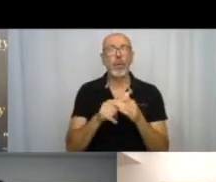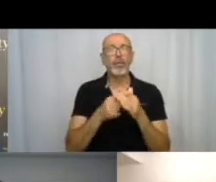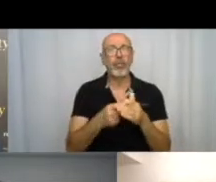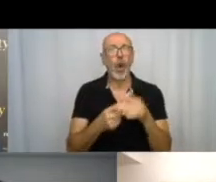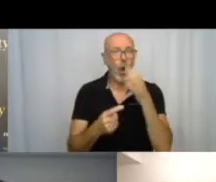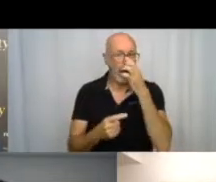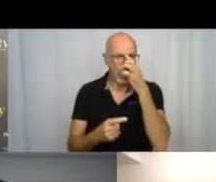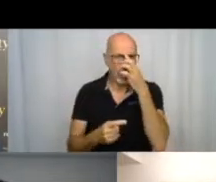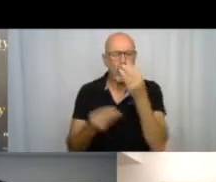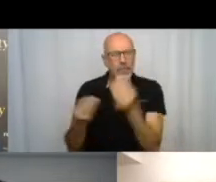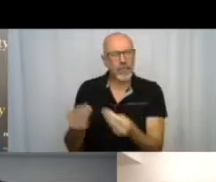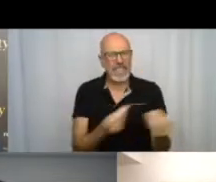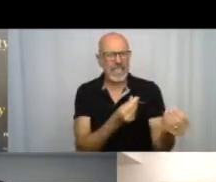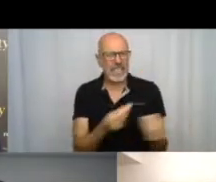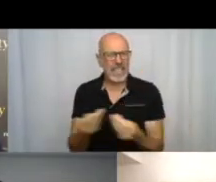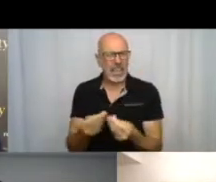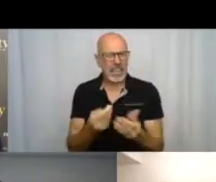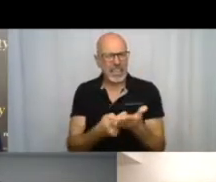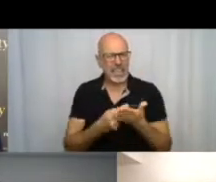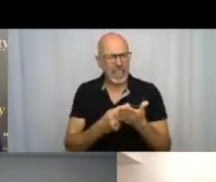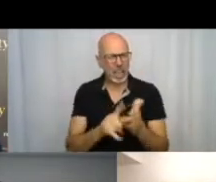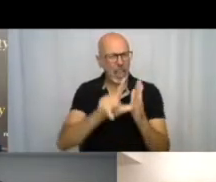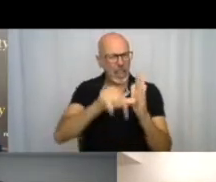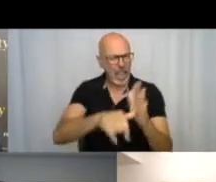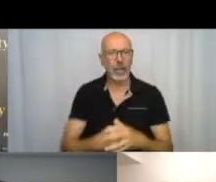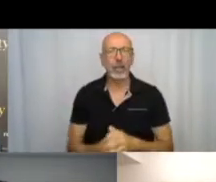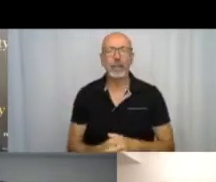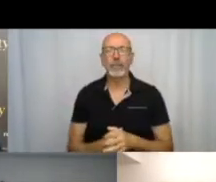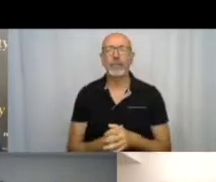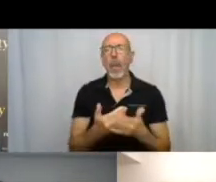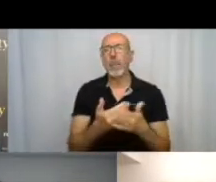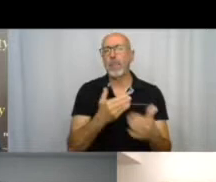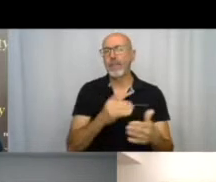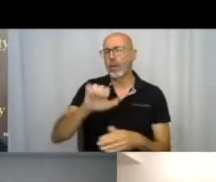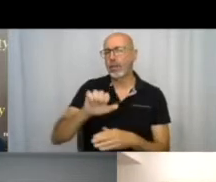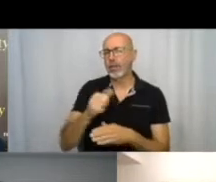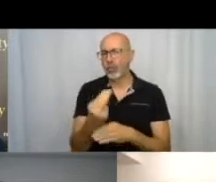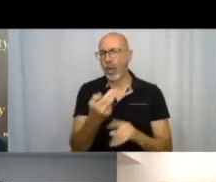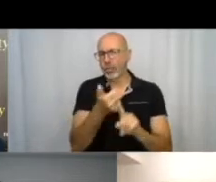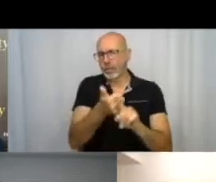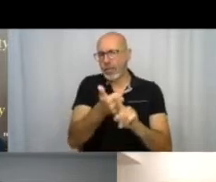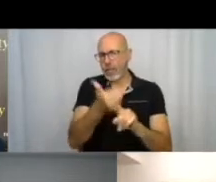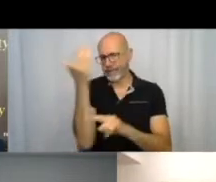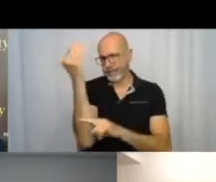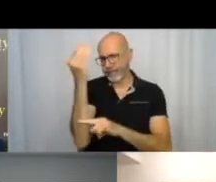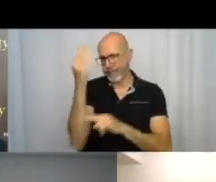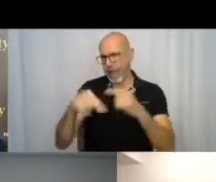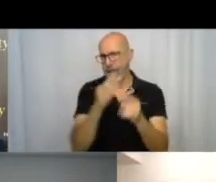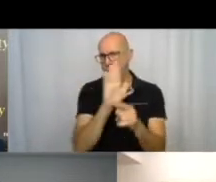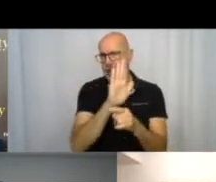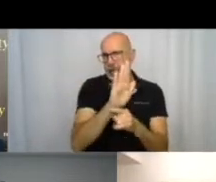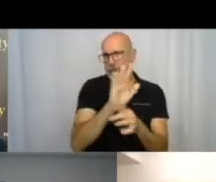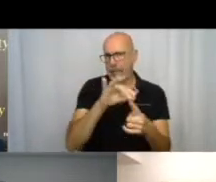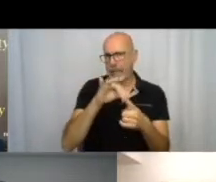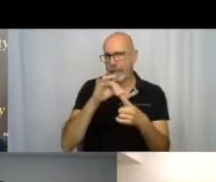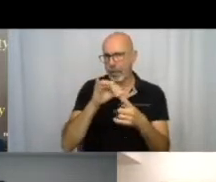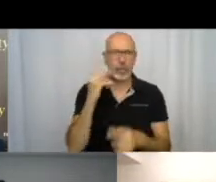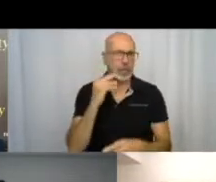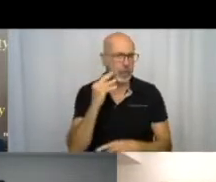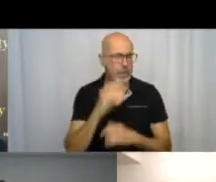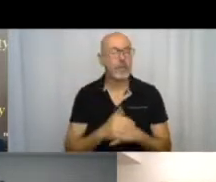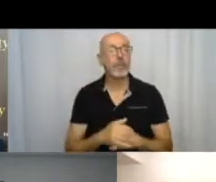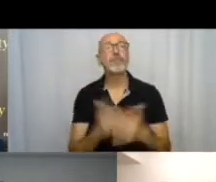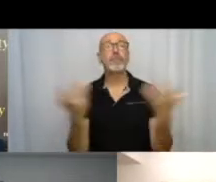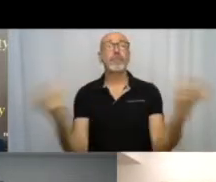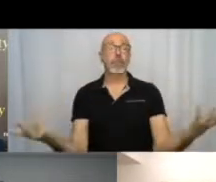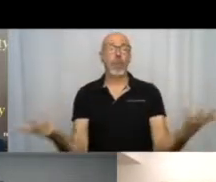of the facilitated discussion later in the webinar, and before Josh also will be speaking a little bit about his unique experiences. So what